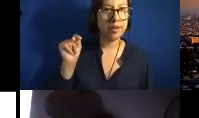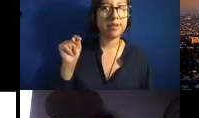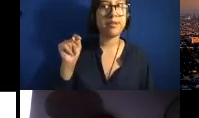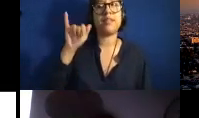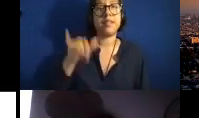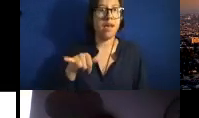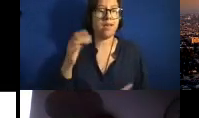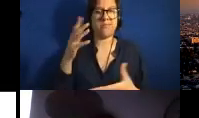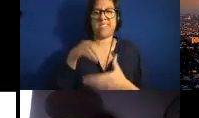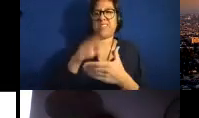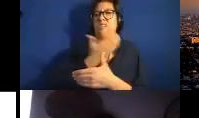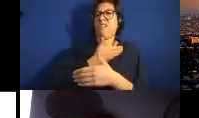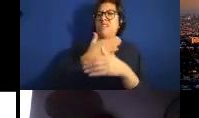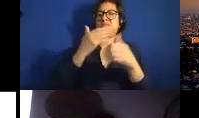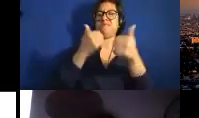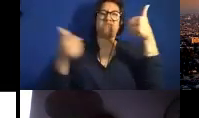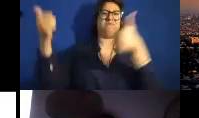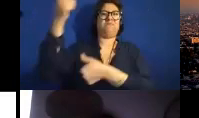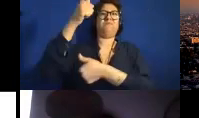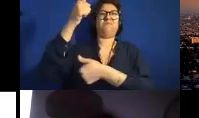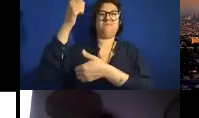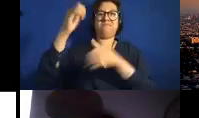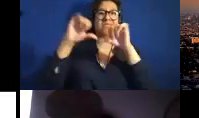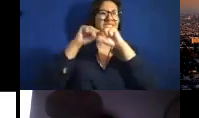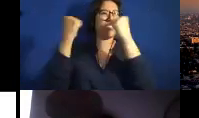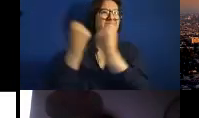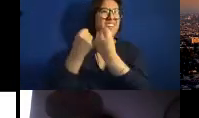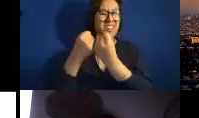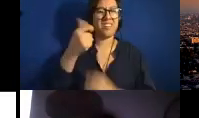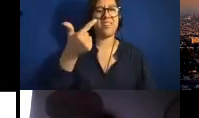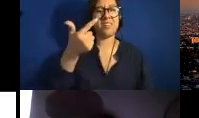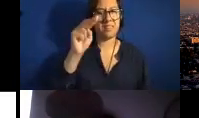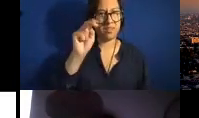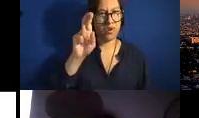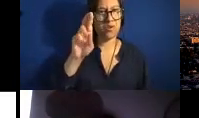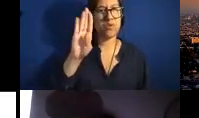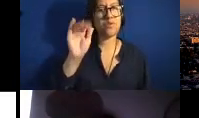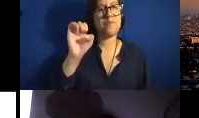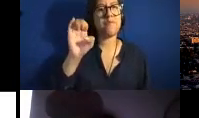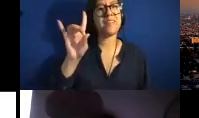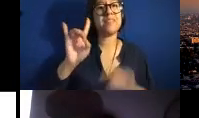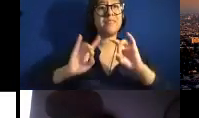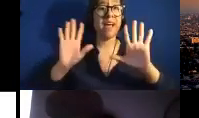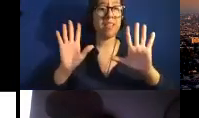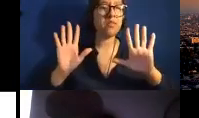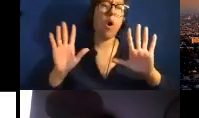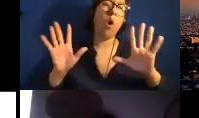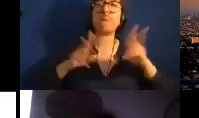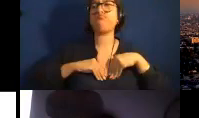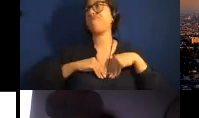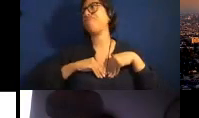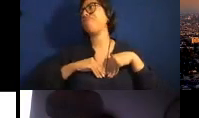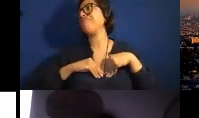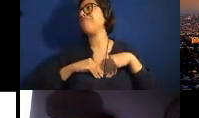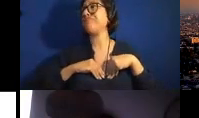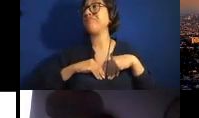society wherein which gender-based violence becomes something that's acceptable, becomes something not talked